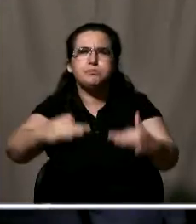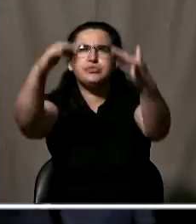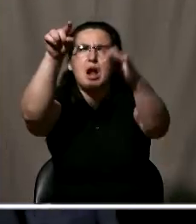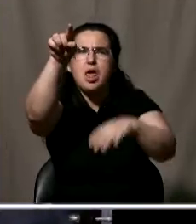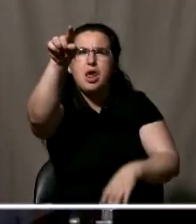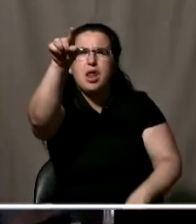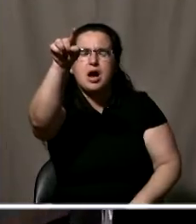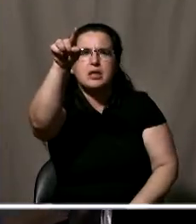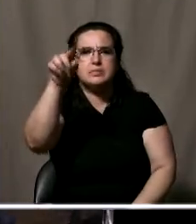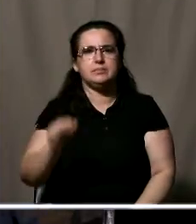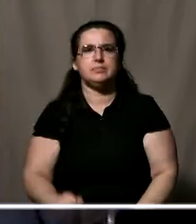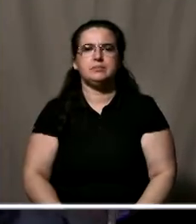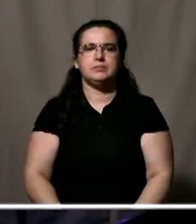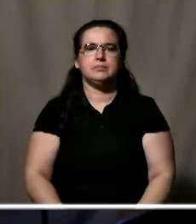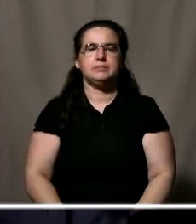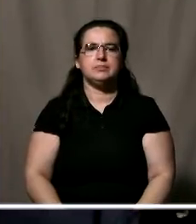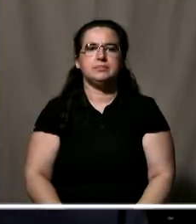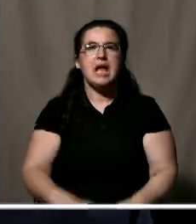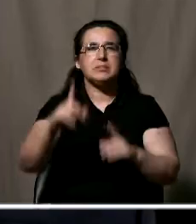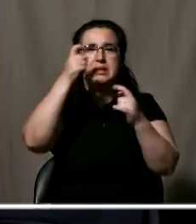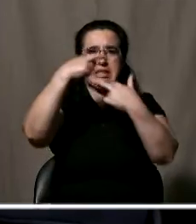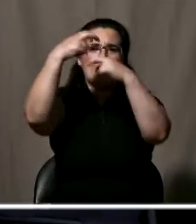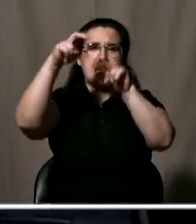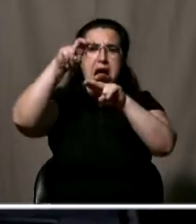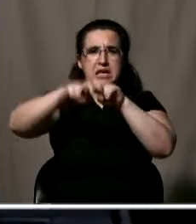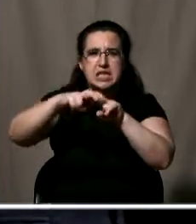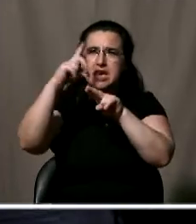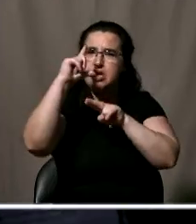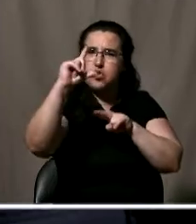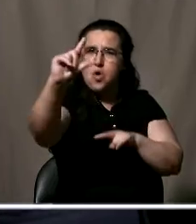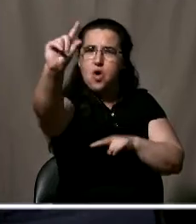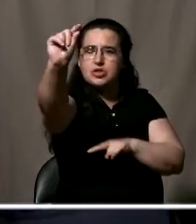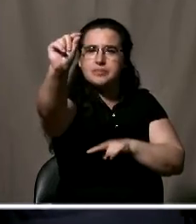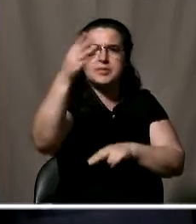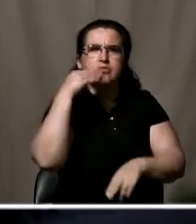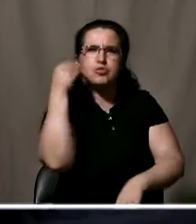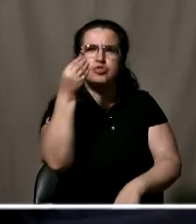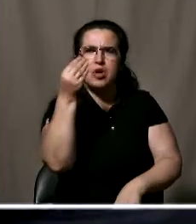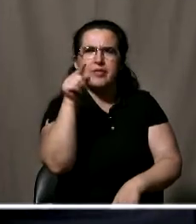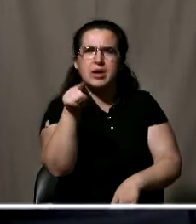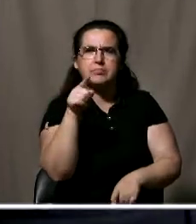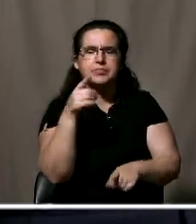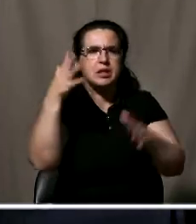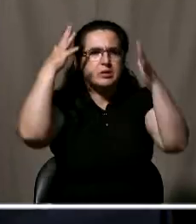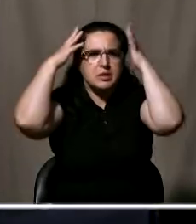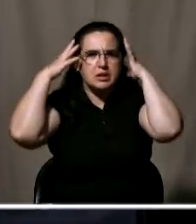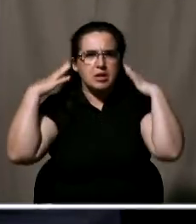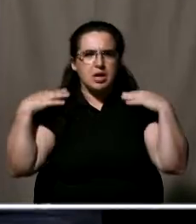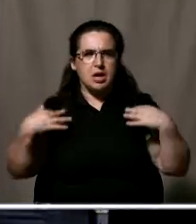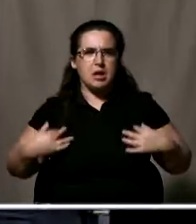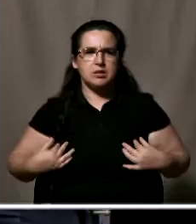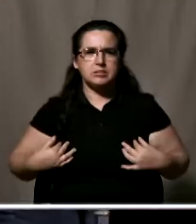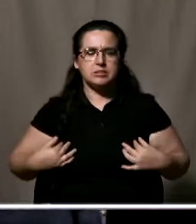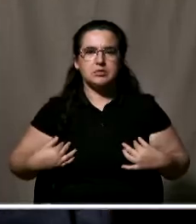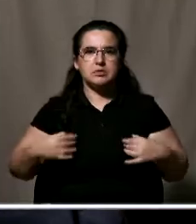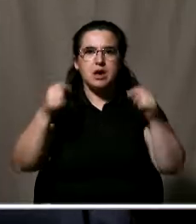he could be from me. E lá no ponto mais distante da Here sala. Was this young man. Estava este jovem. Long hair. Um cabelo comprido. Eyes